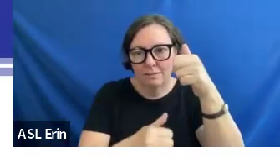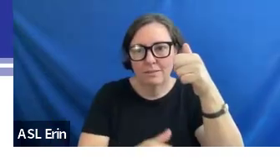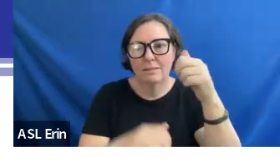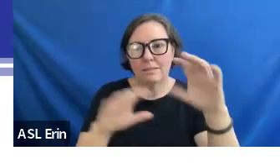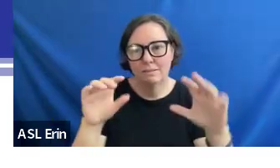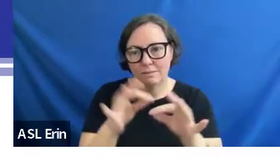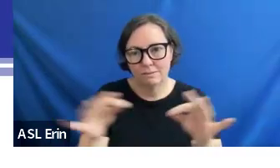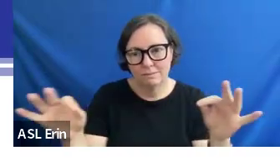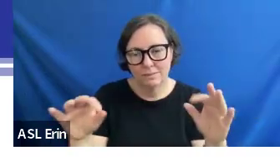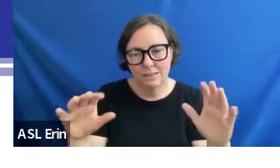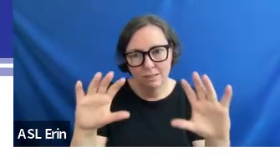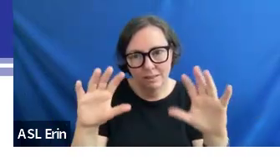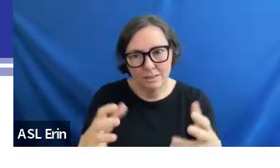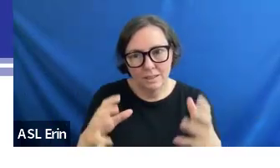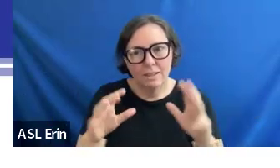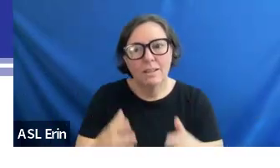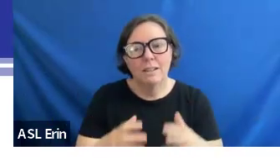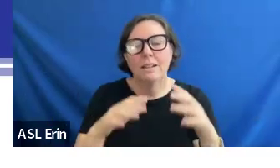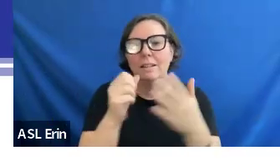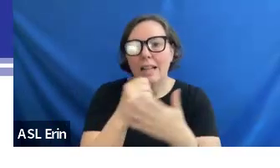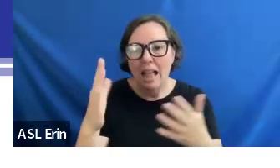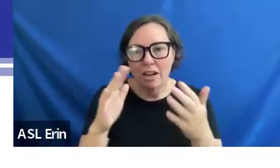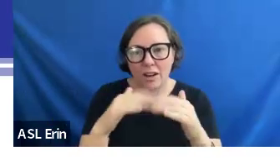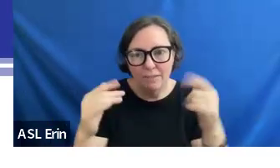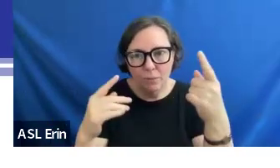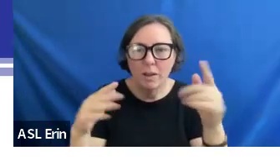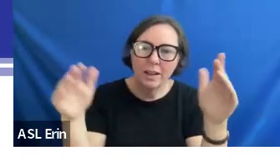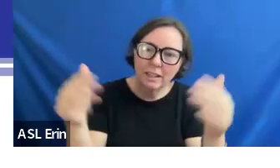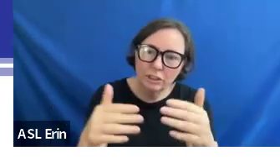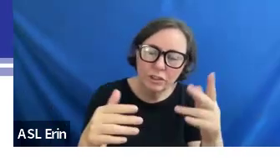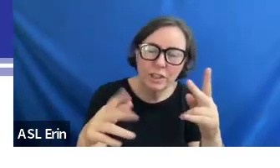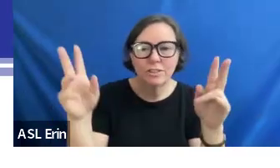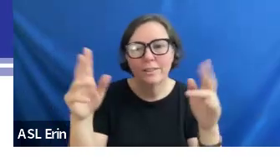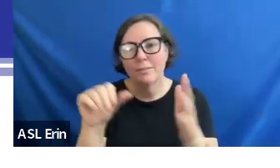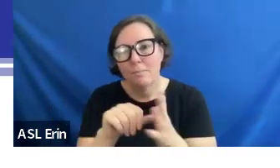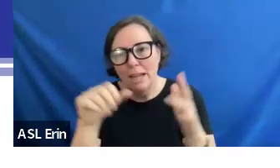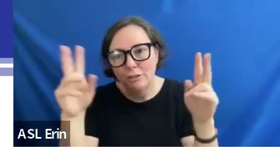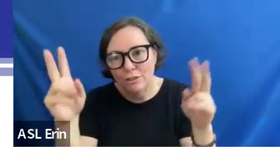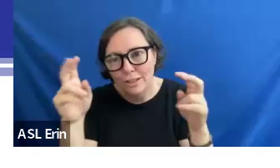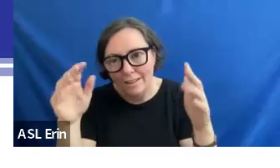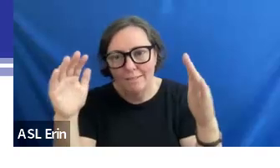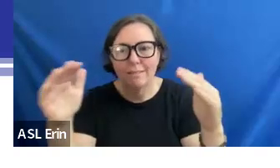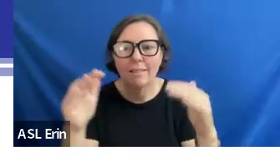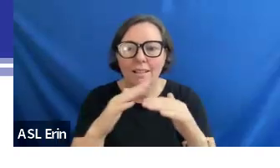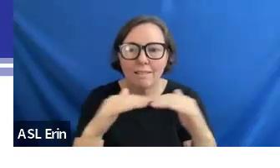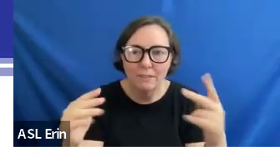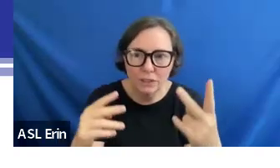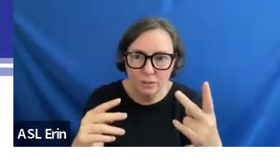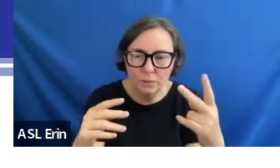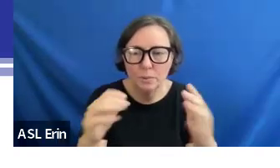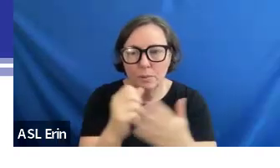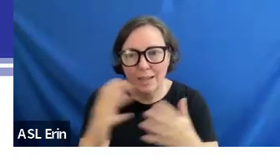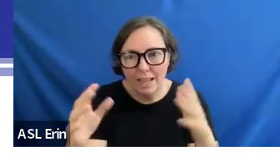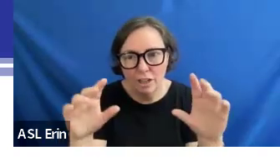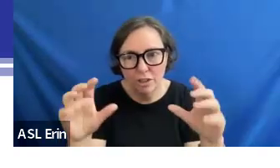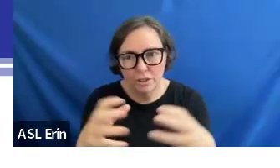created. So header level 1 is going to be like your introduction, your title of the page. And then level 2, header level 2s